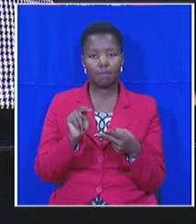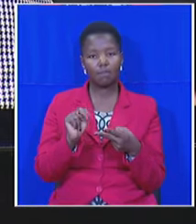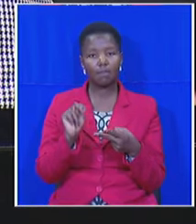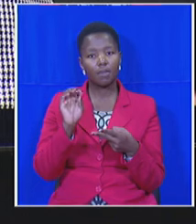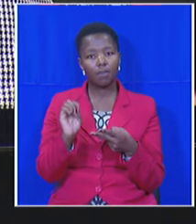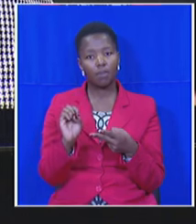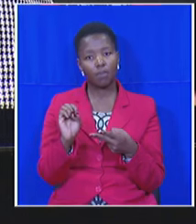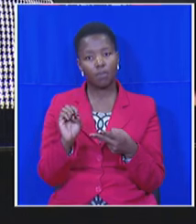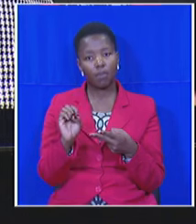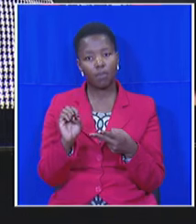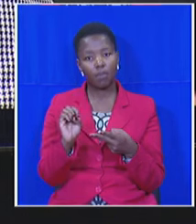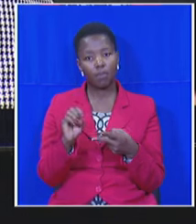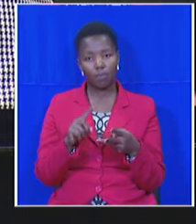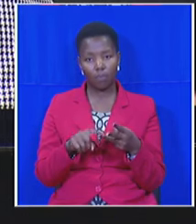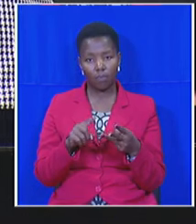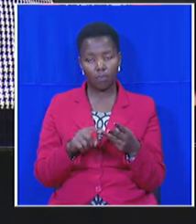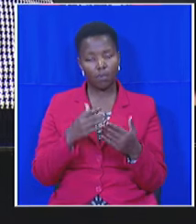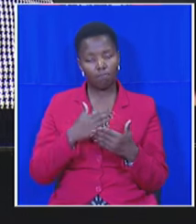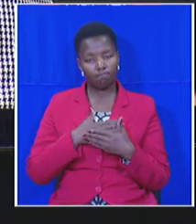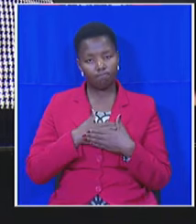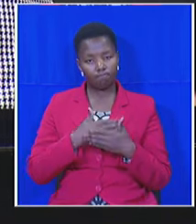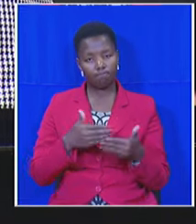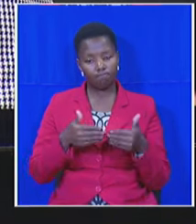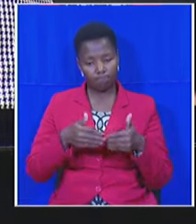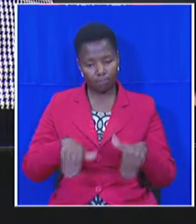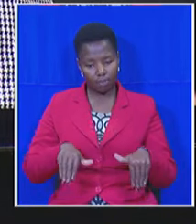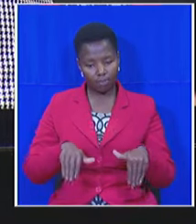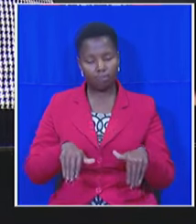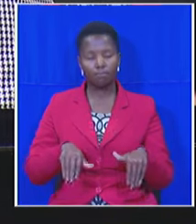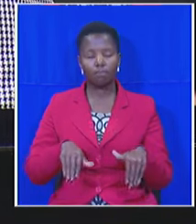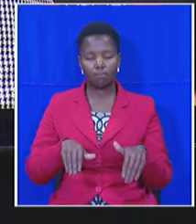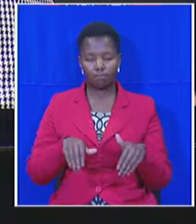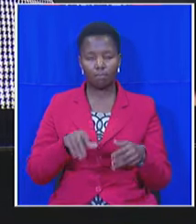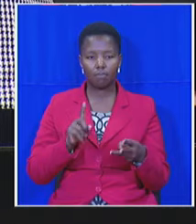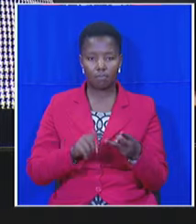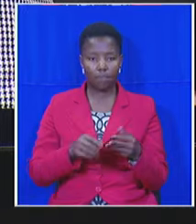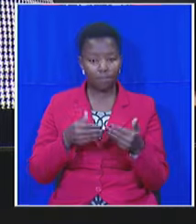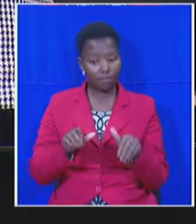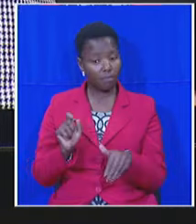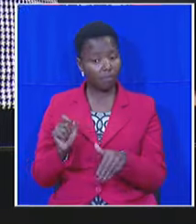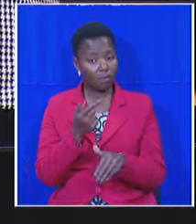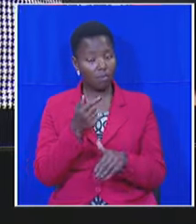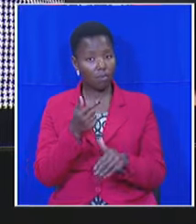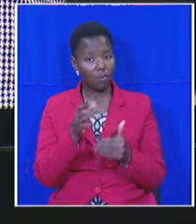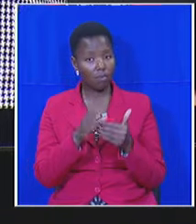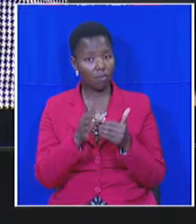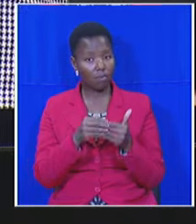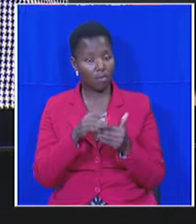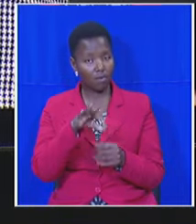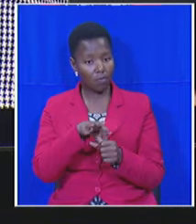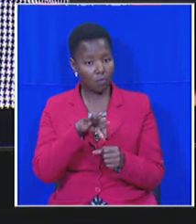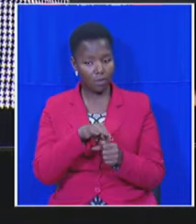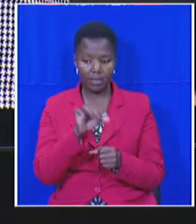no button. Those wishing to abstain should press the abstain button. Have all members voted?